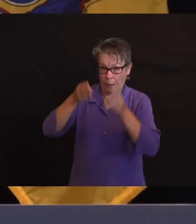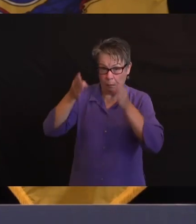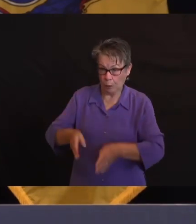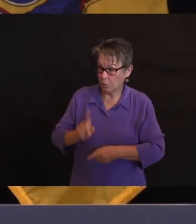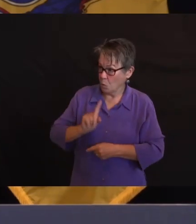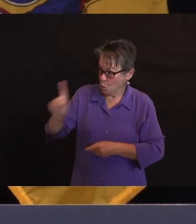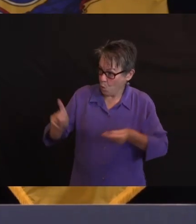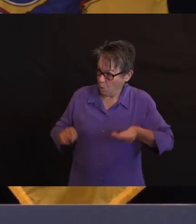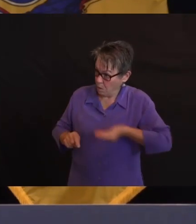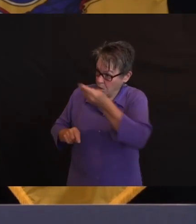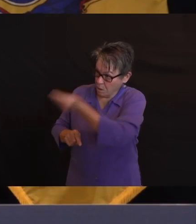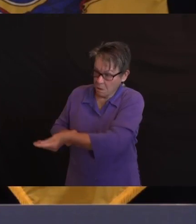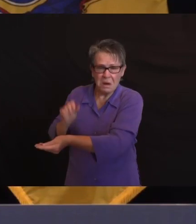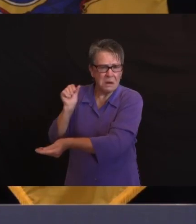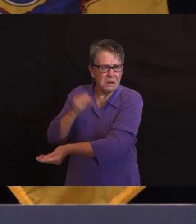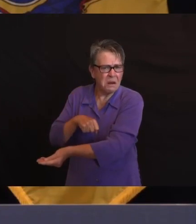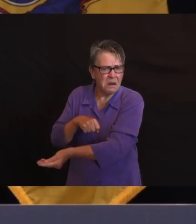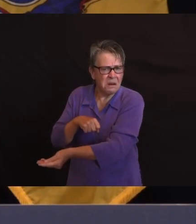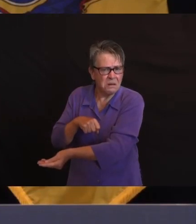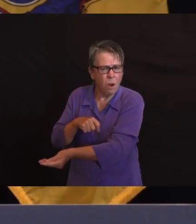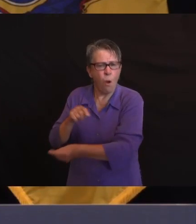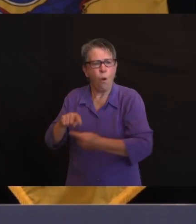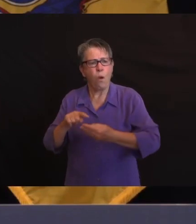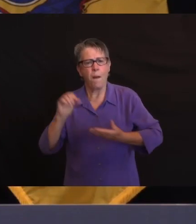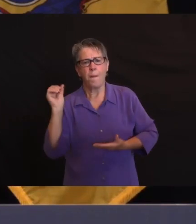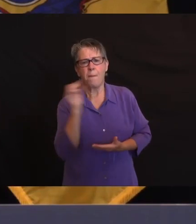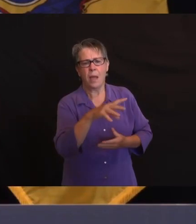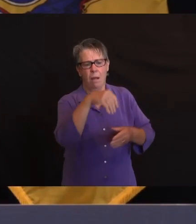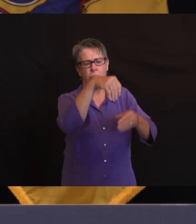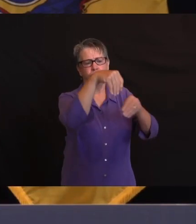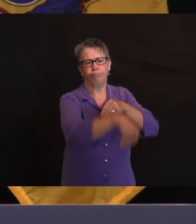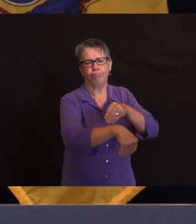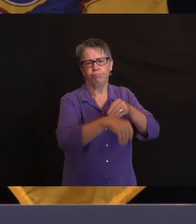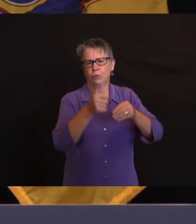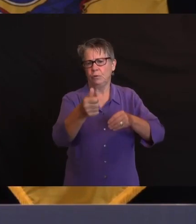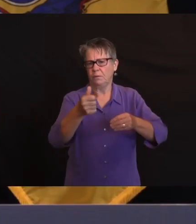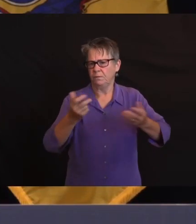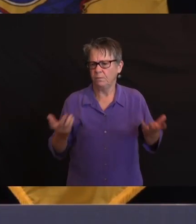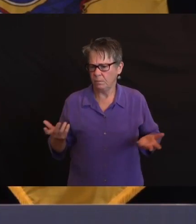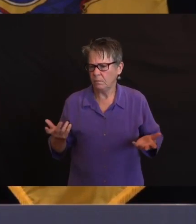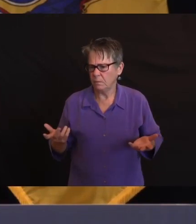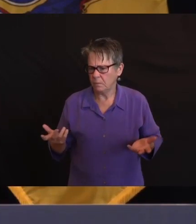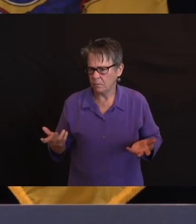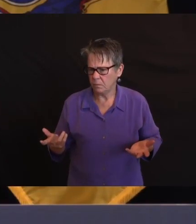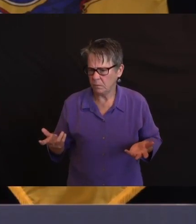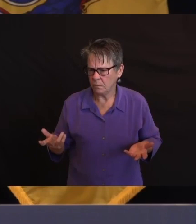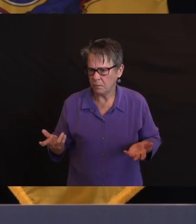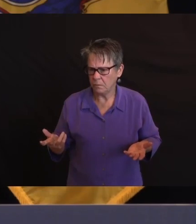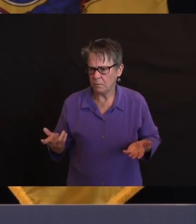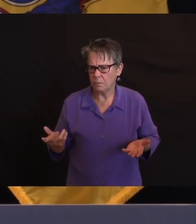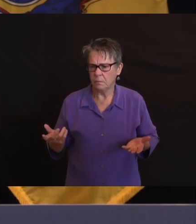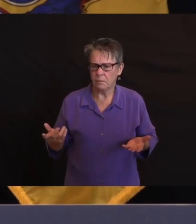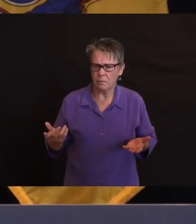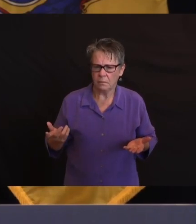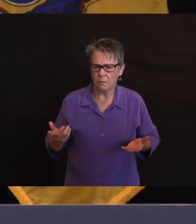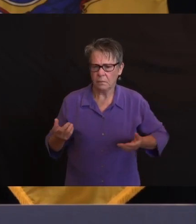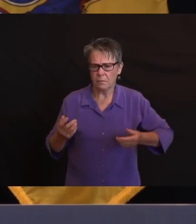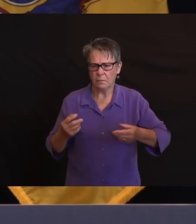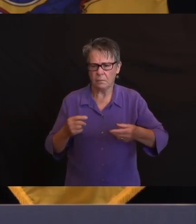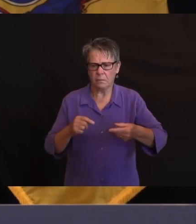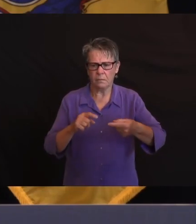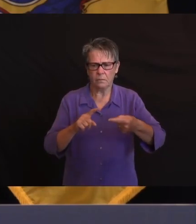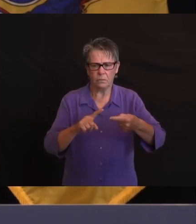if it's postmarked within 2 days and received within 7, is that correct? If the ballot is postmarked by Election Day, and then if the ballot